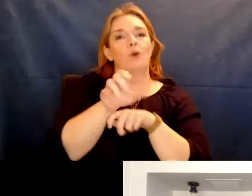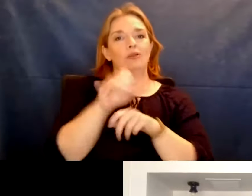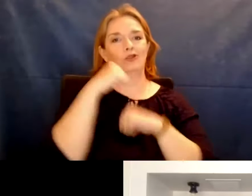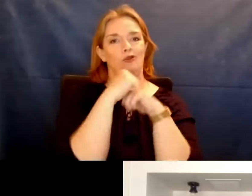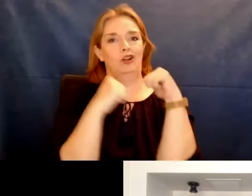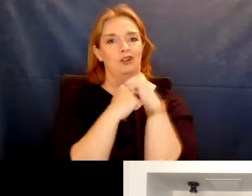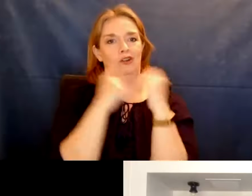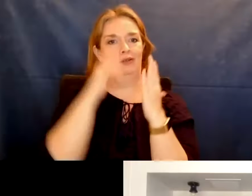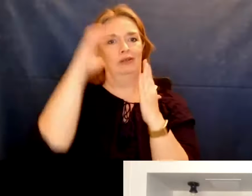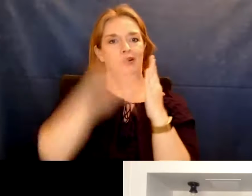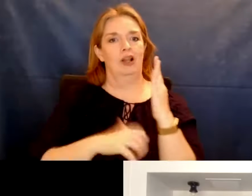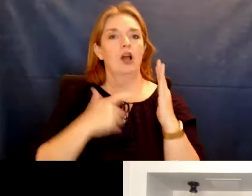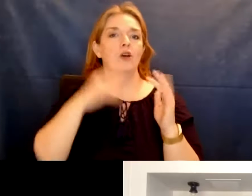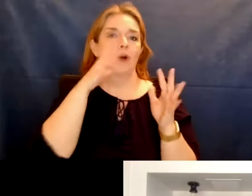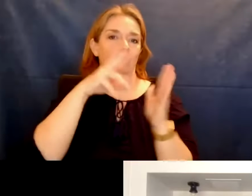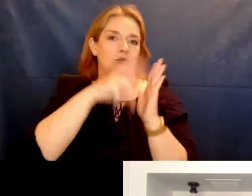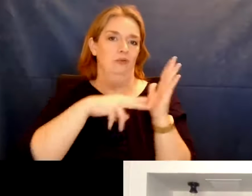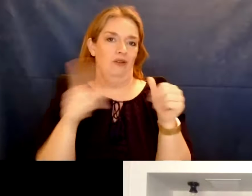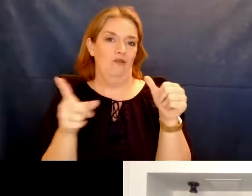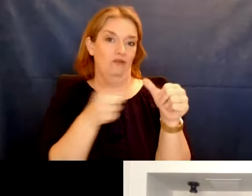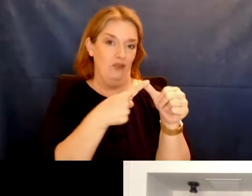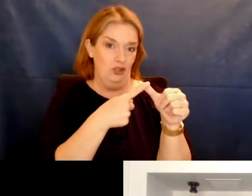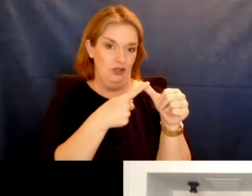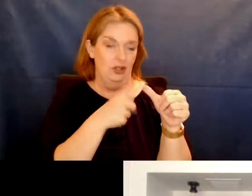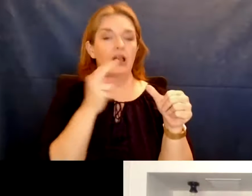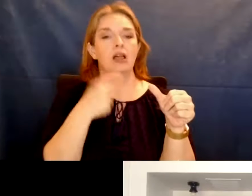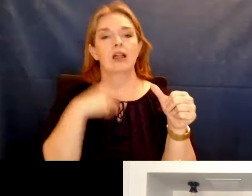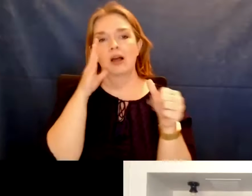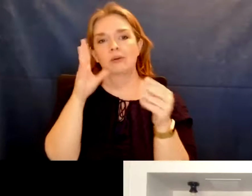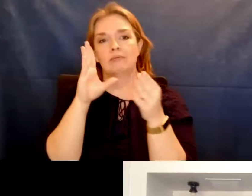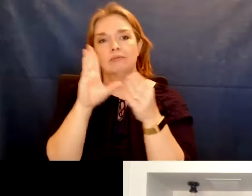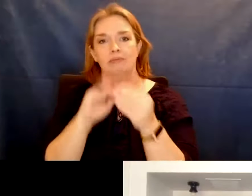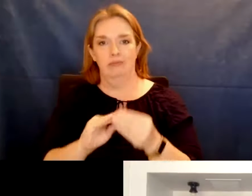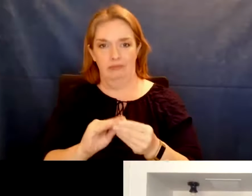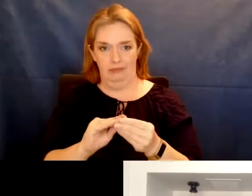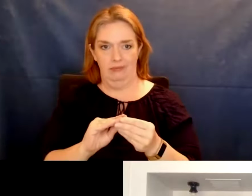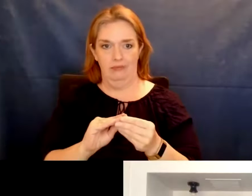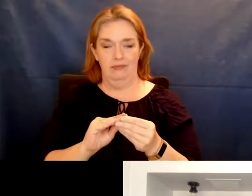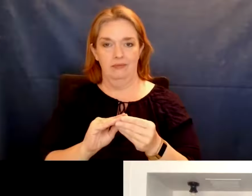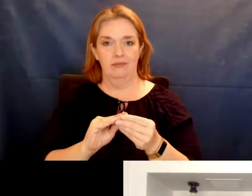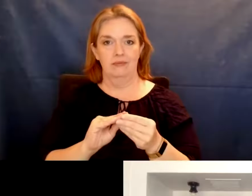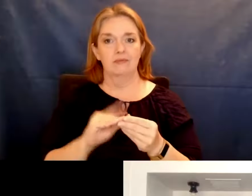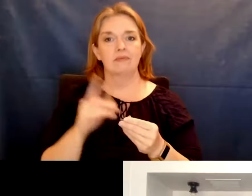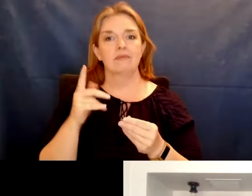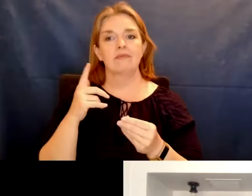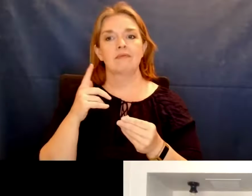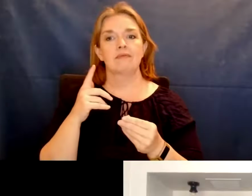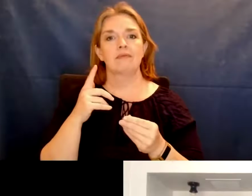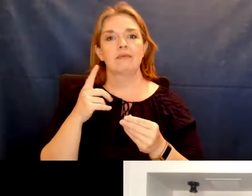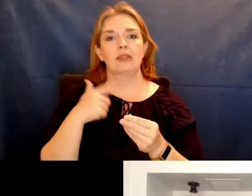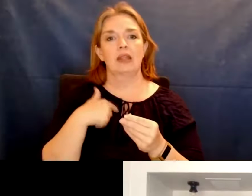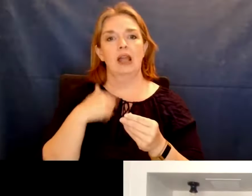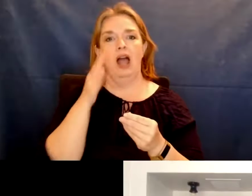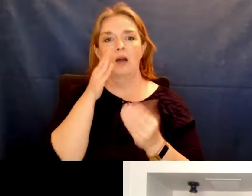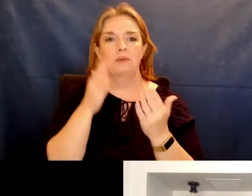first one and I'll stop and sort of talk about it. And I'll stop, I think around the third